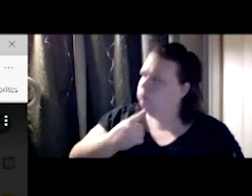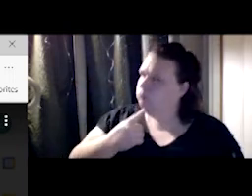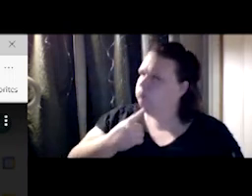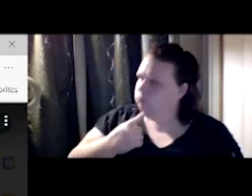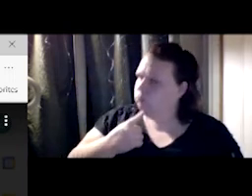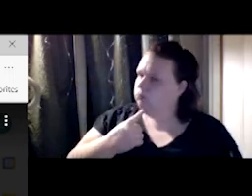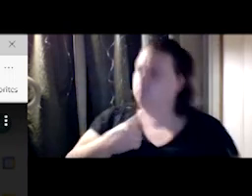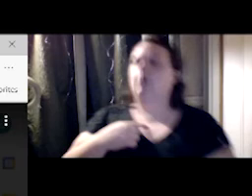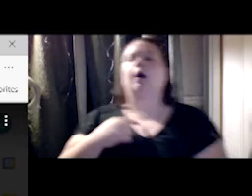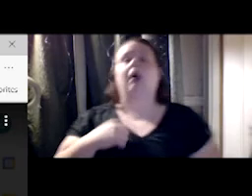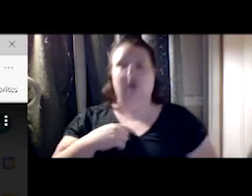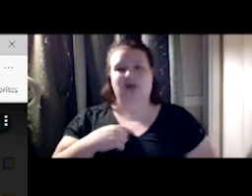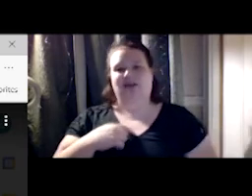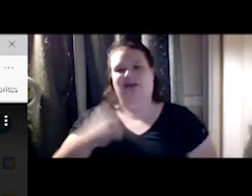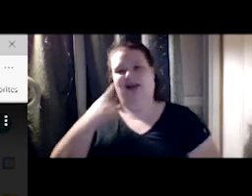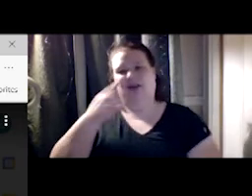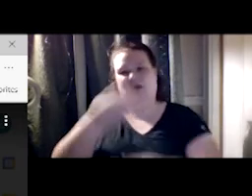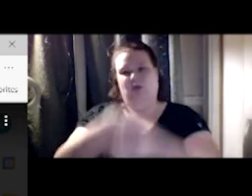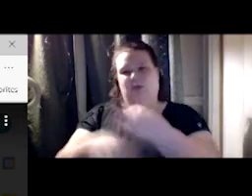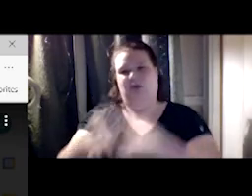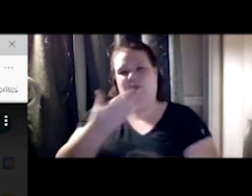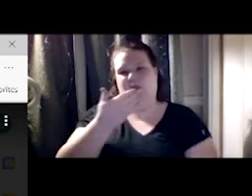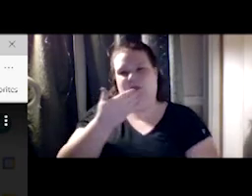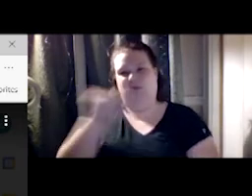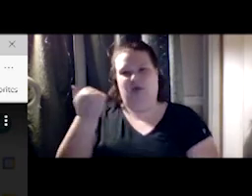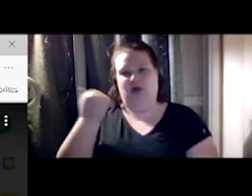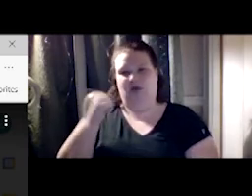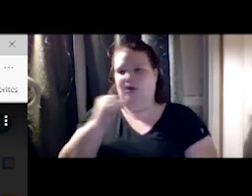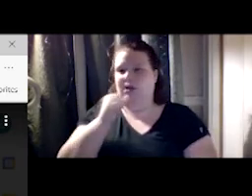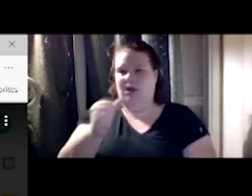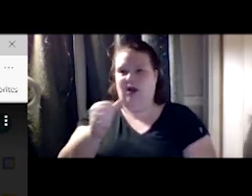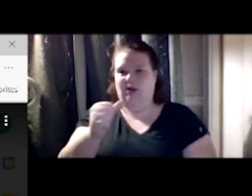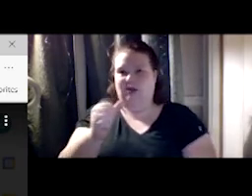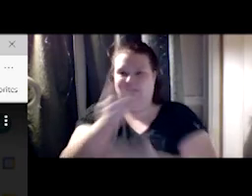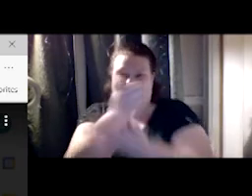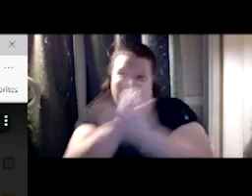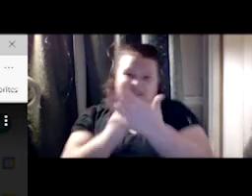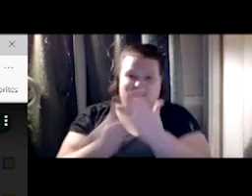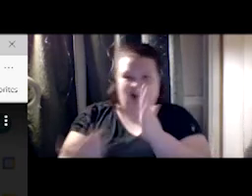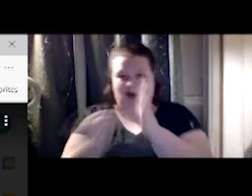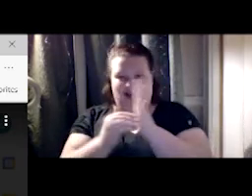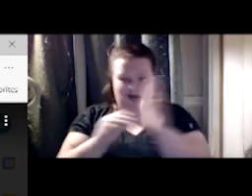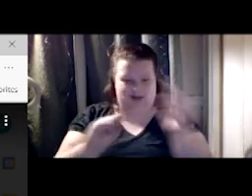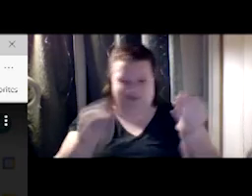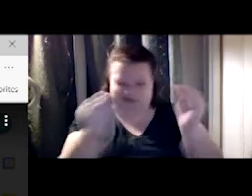different needs and not having to redesign spaces to fit something